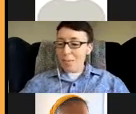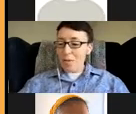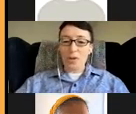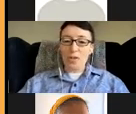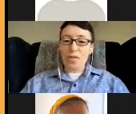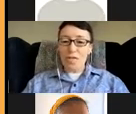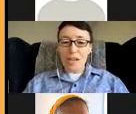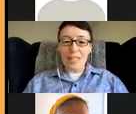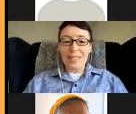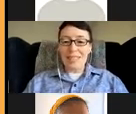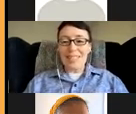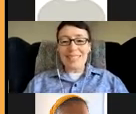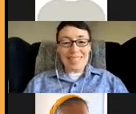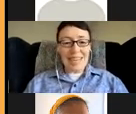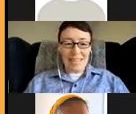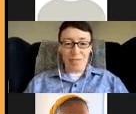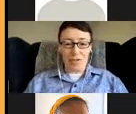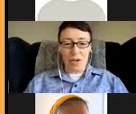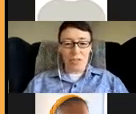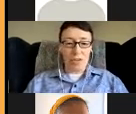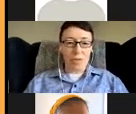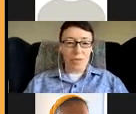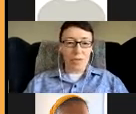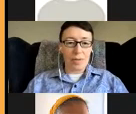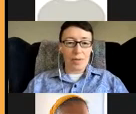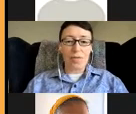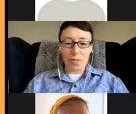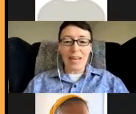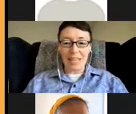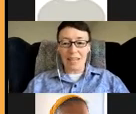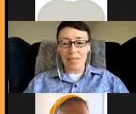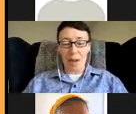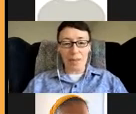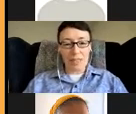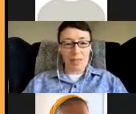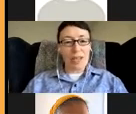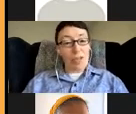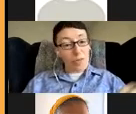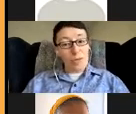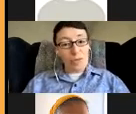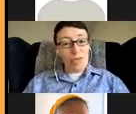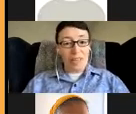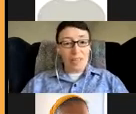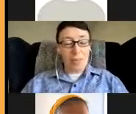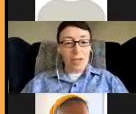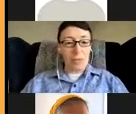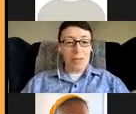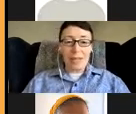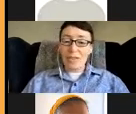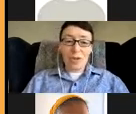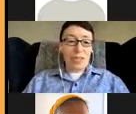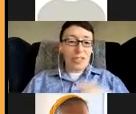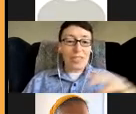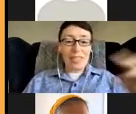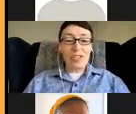That approach funds state infrastructure for regulating families through surveillance and punishment.